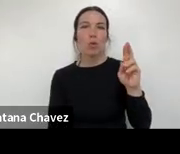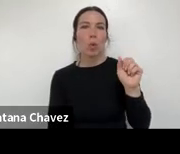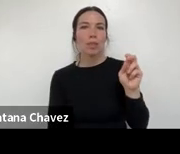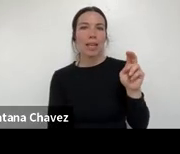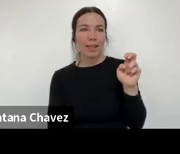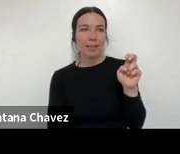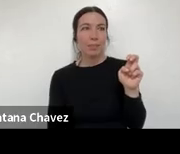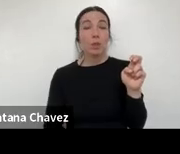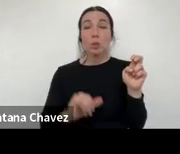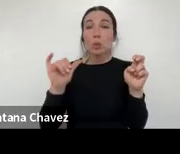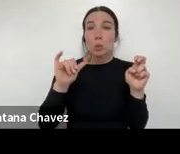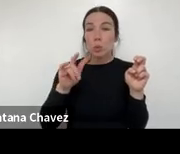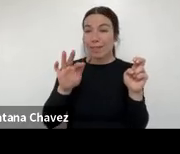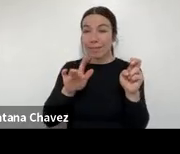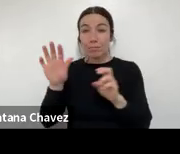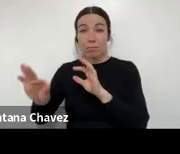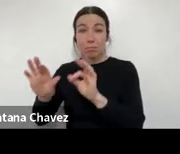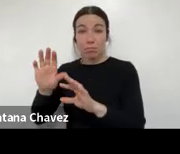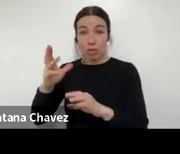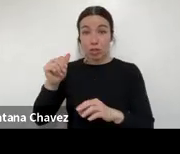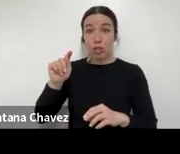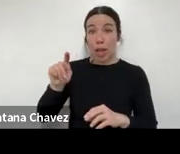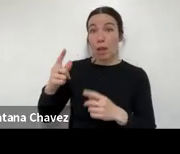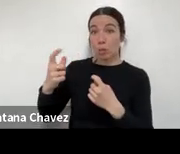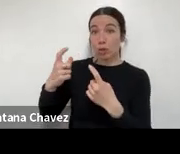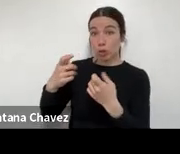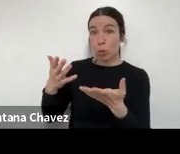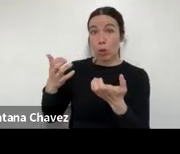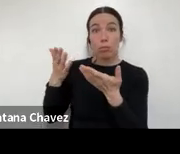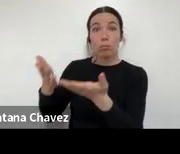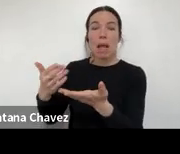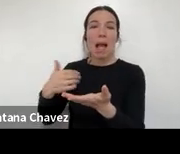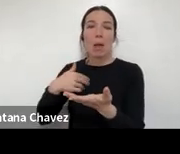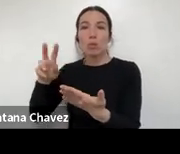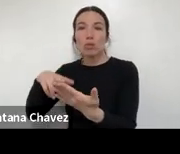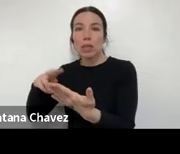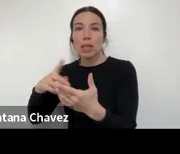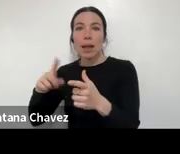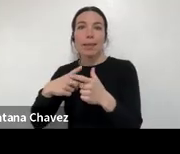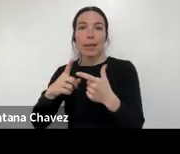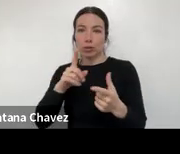if anybody wants to put questions in the chat, I can read them and share them with the interpreters.